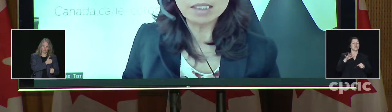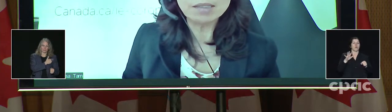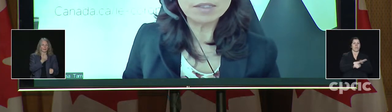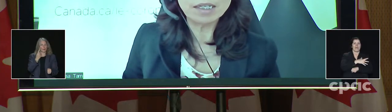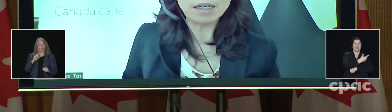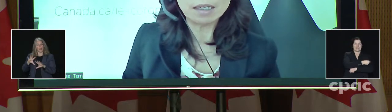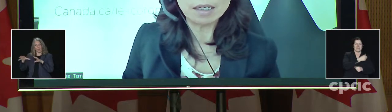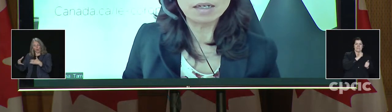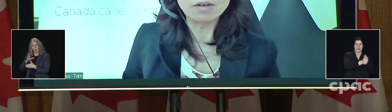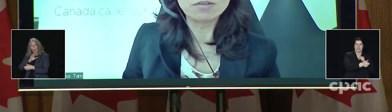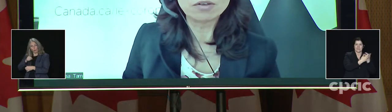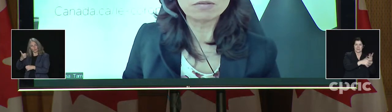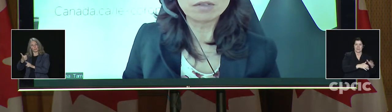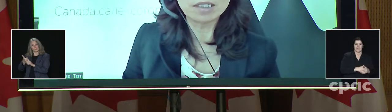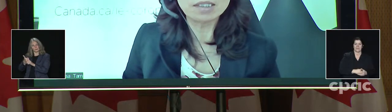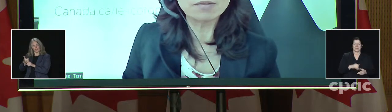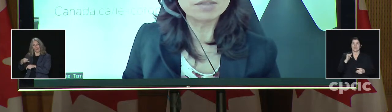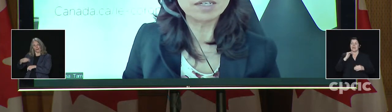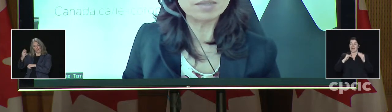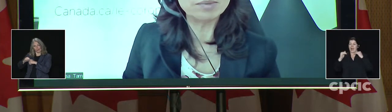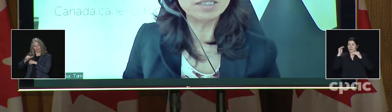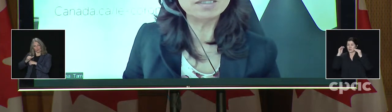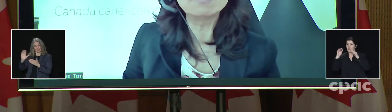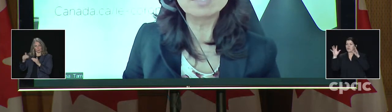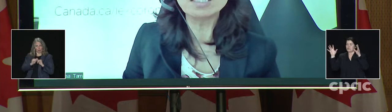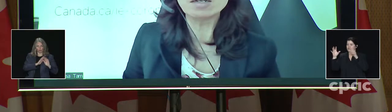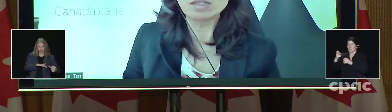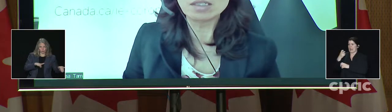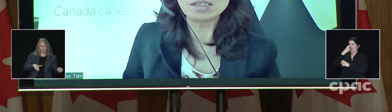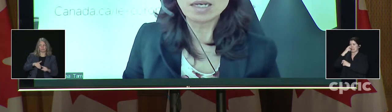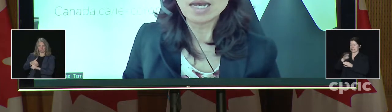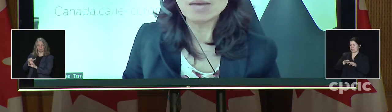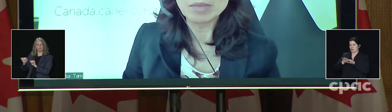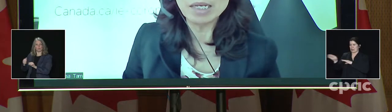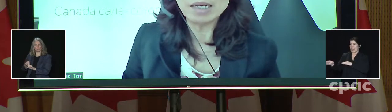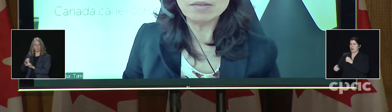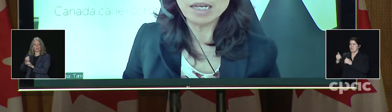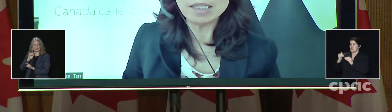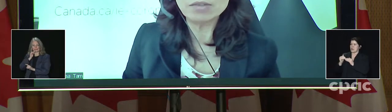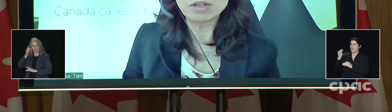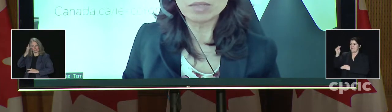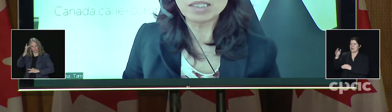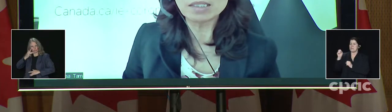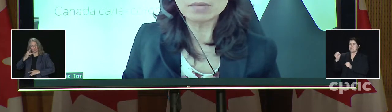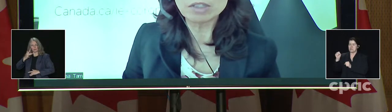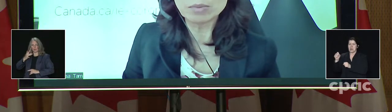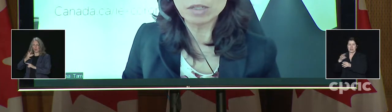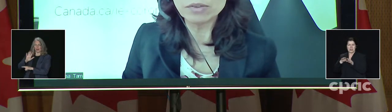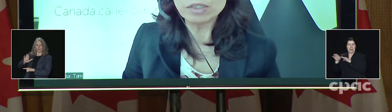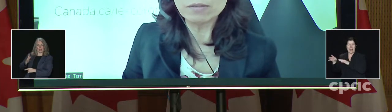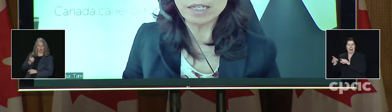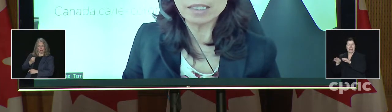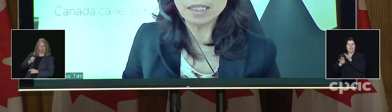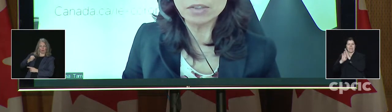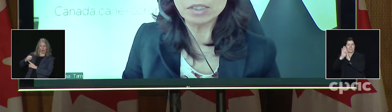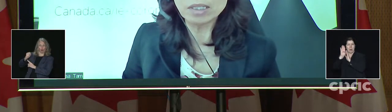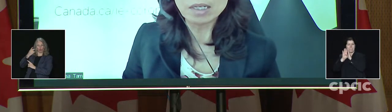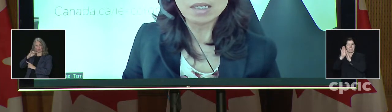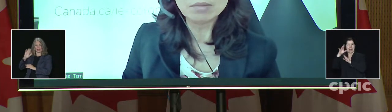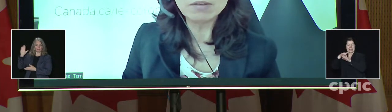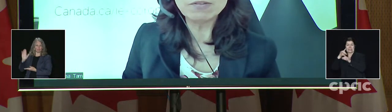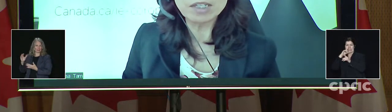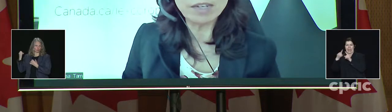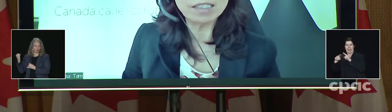have relatively higher overall risk of developing severe illness and may have less robust response to